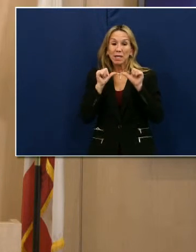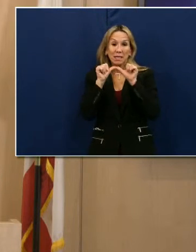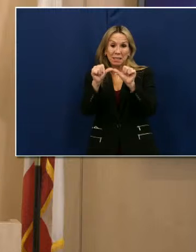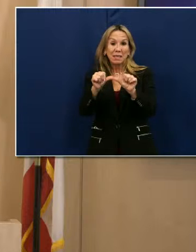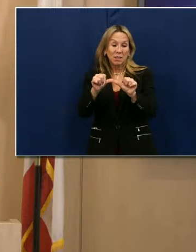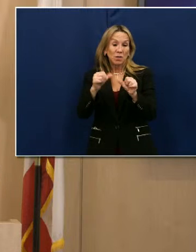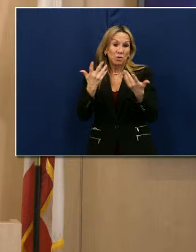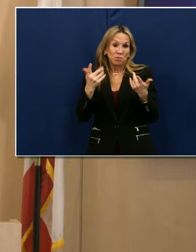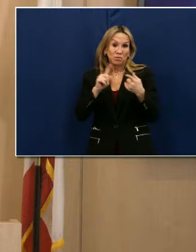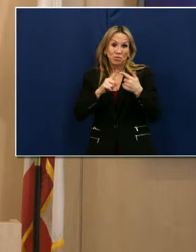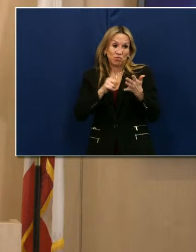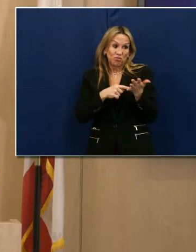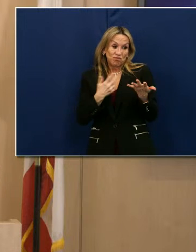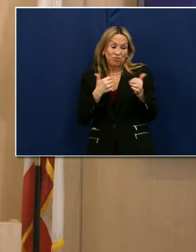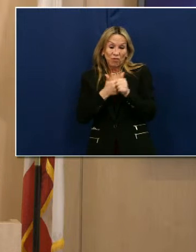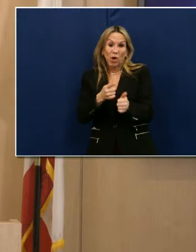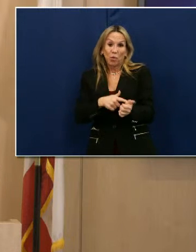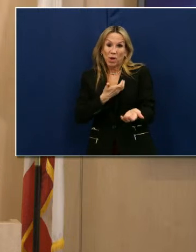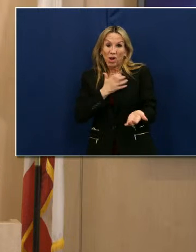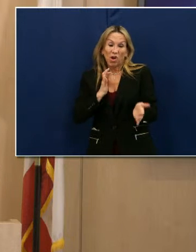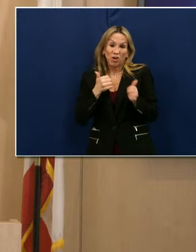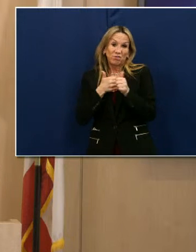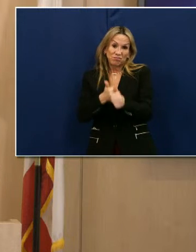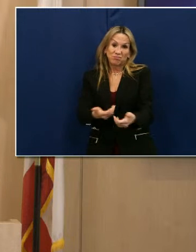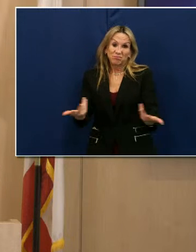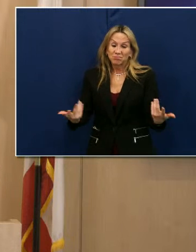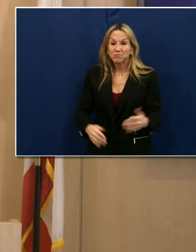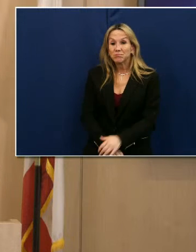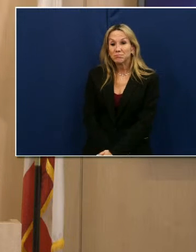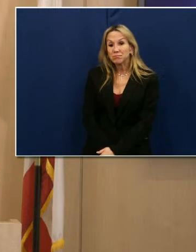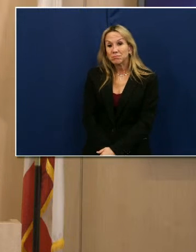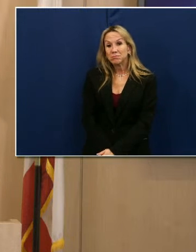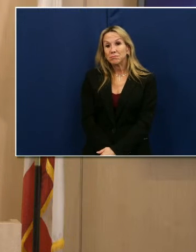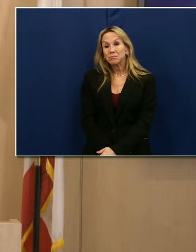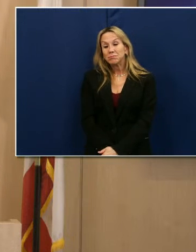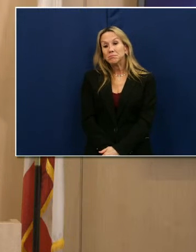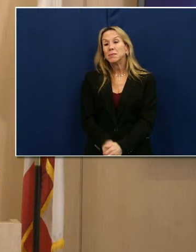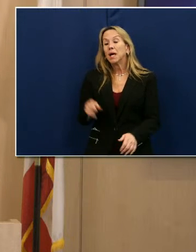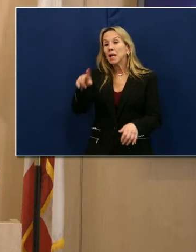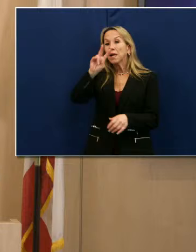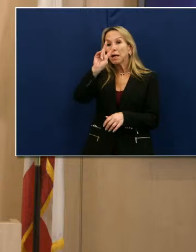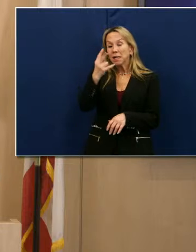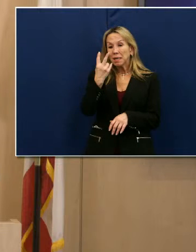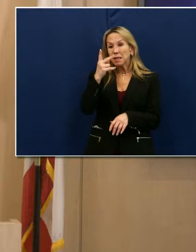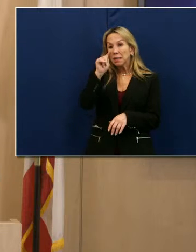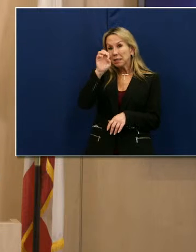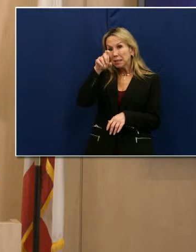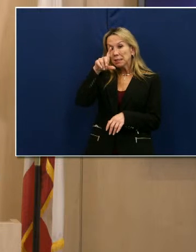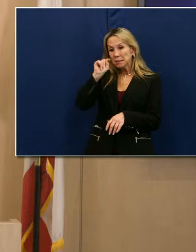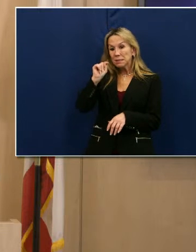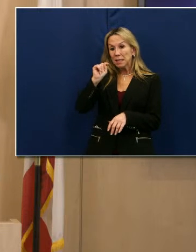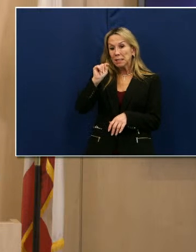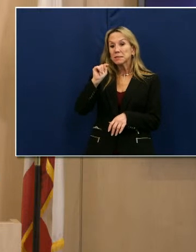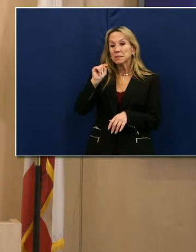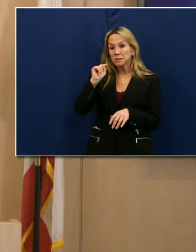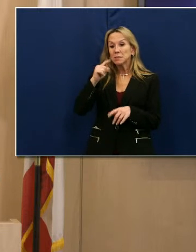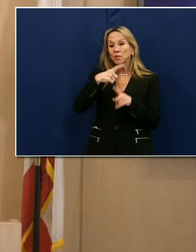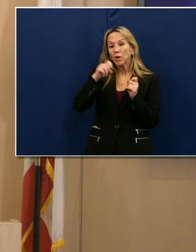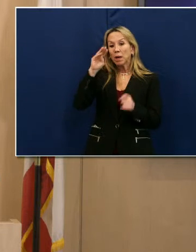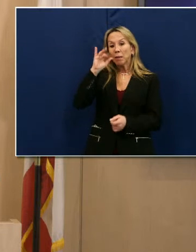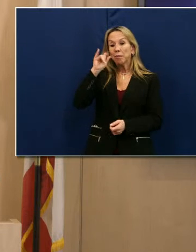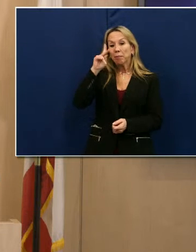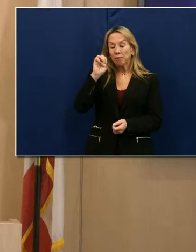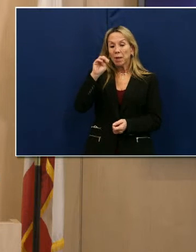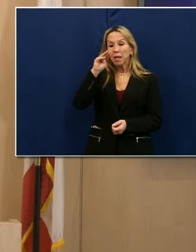our current approach. And Supervisor Fletcher, there's a second text question from Mike McKinnon. This one is a question